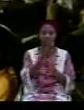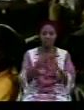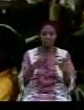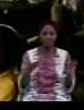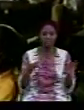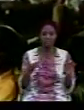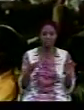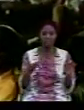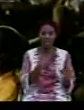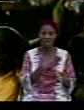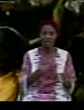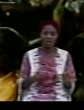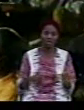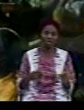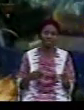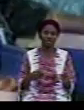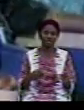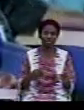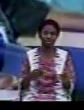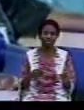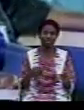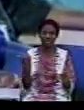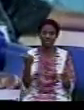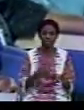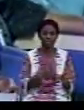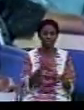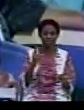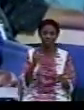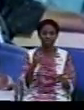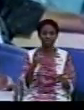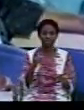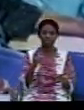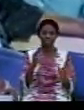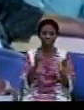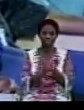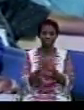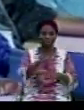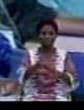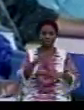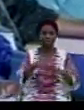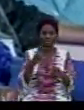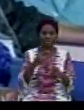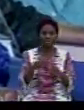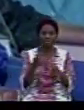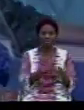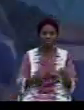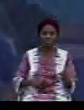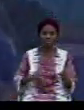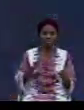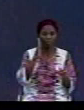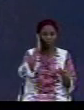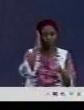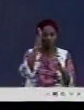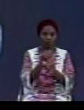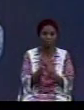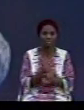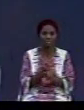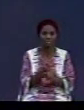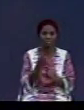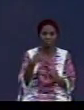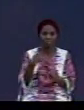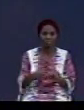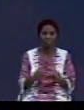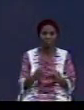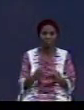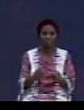And whosoever shall call on the name of the Lord will receive the miracle